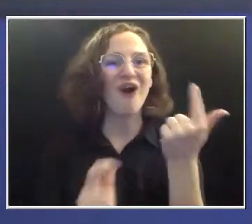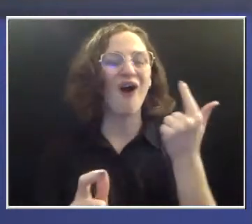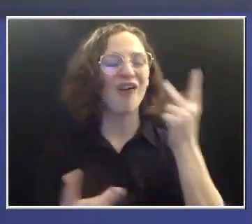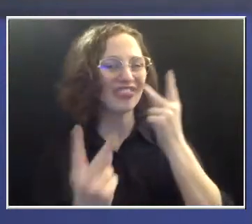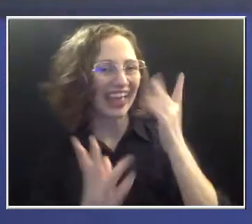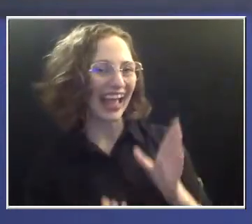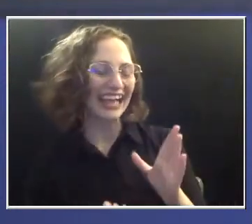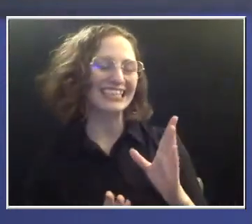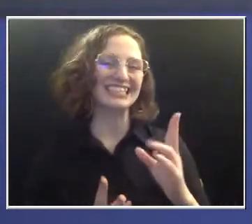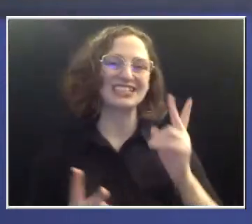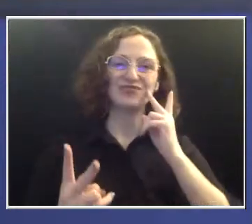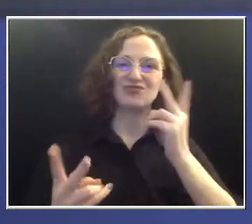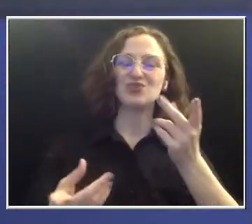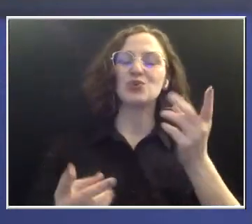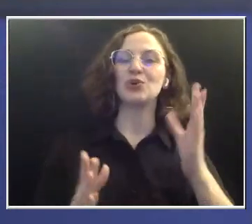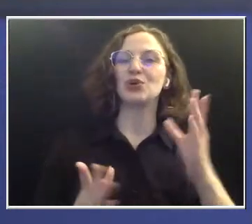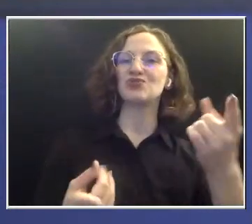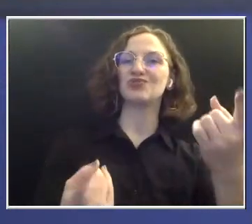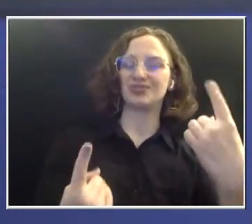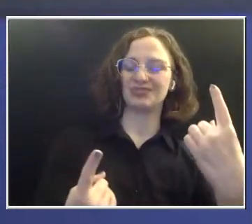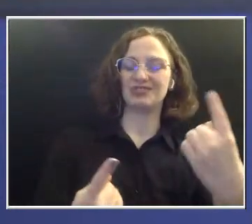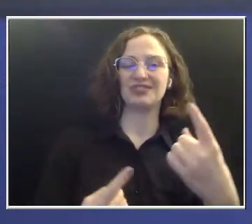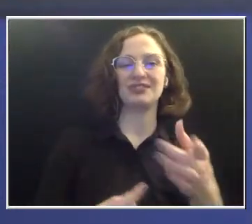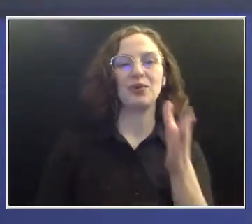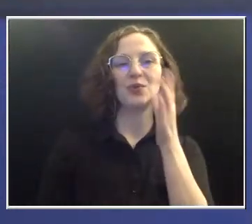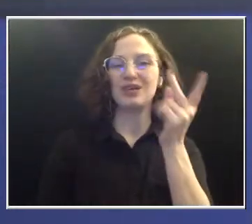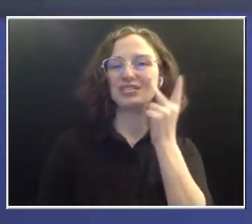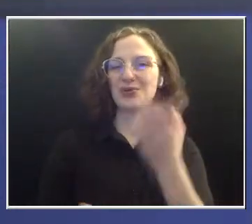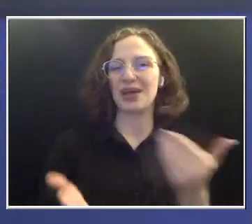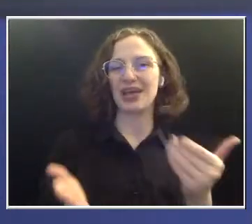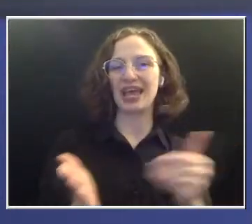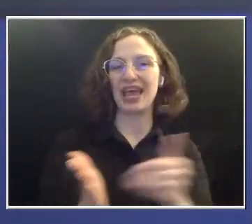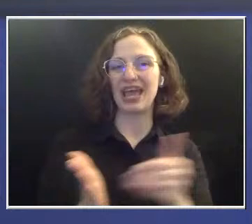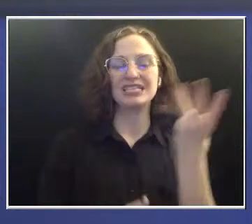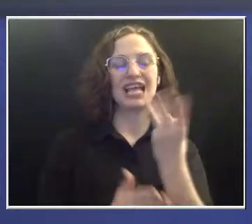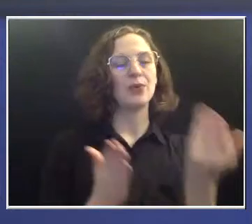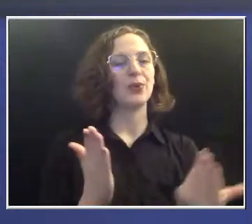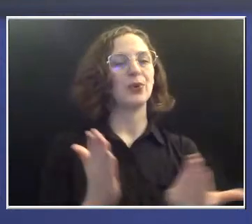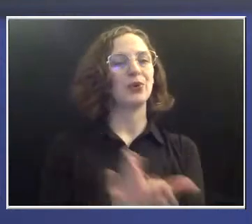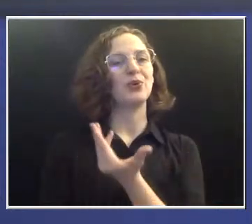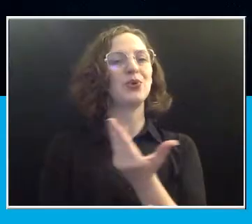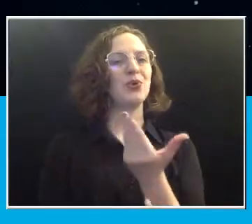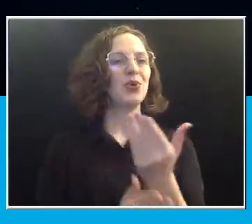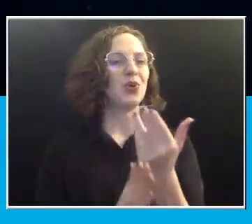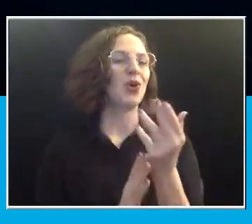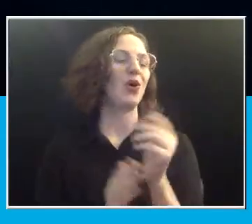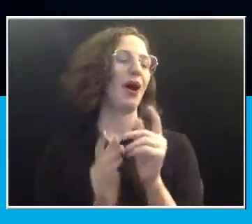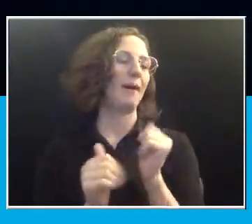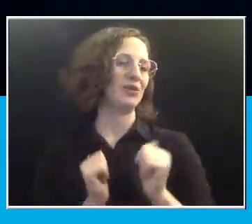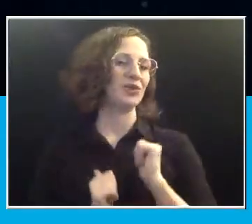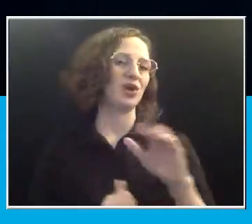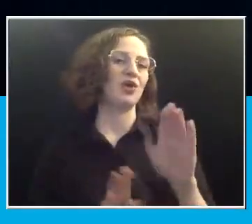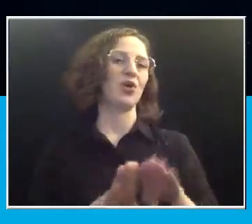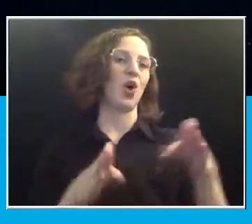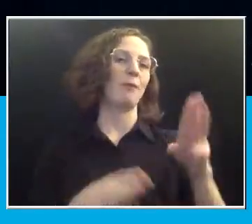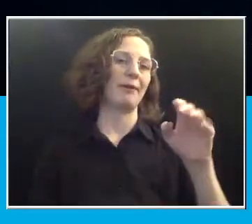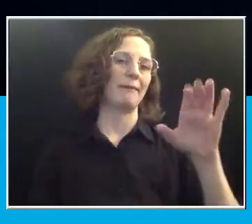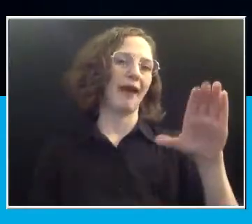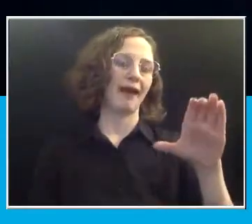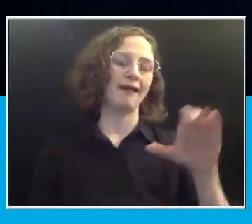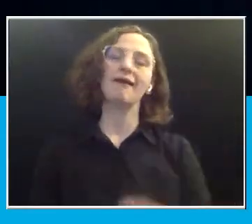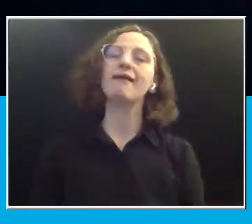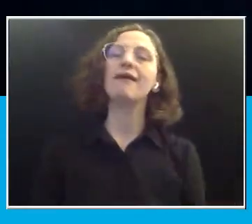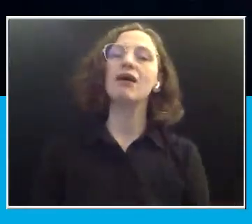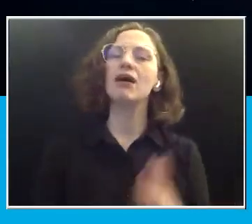We're glad to be back, and we will be back Wednesday with an all-new episode of Open Mics with Dr. Stites. What happens when high blood pressure